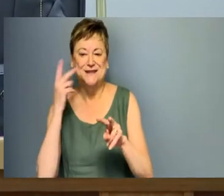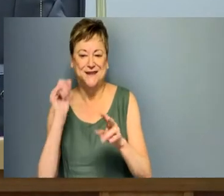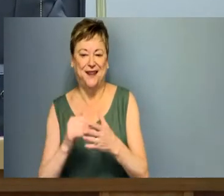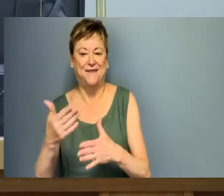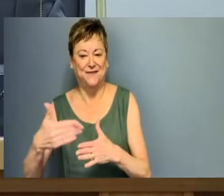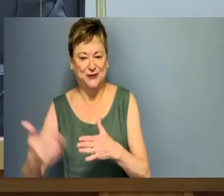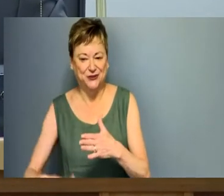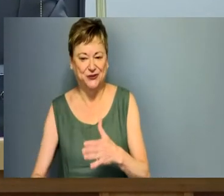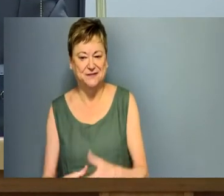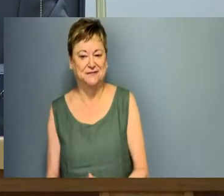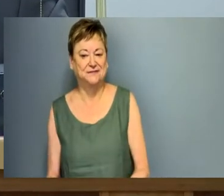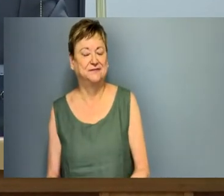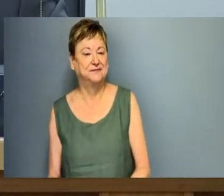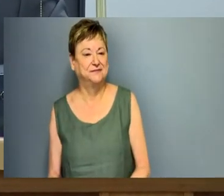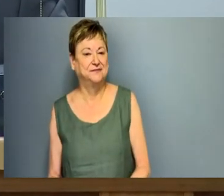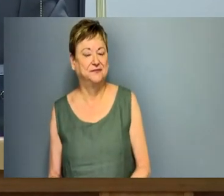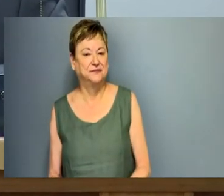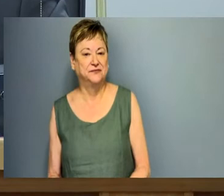McKevitt, go ahead.